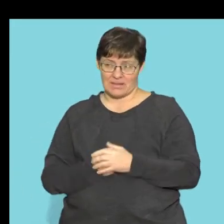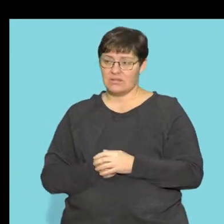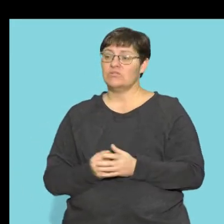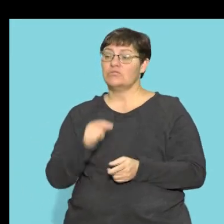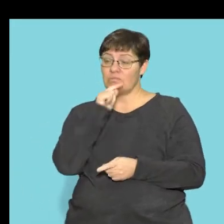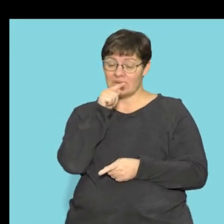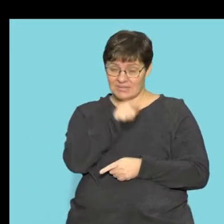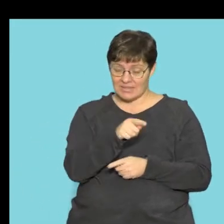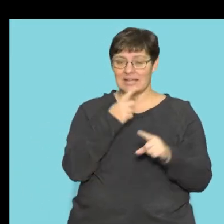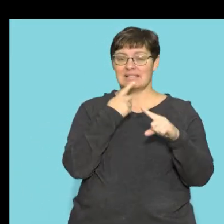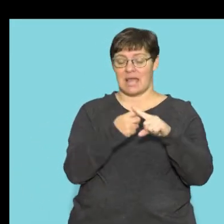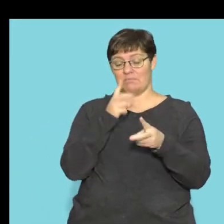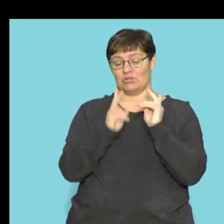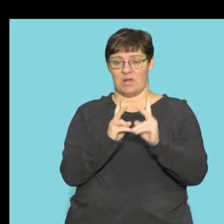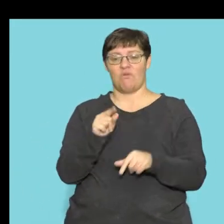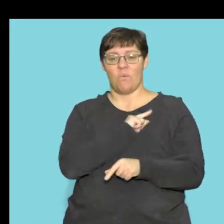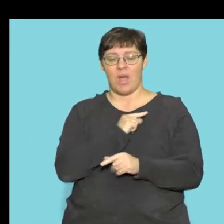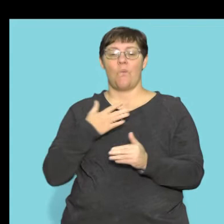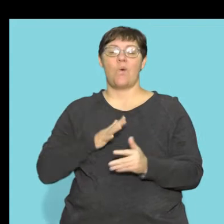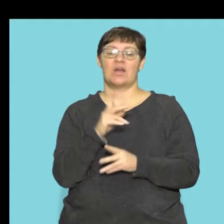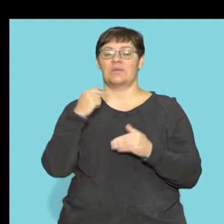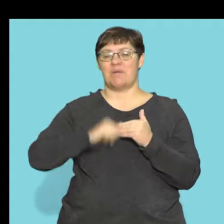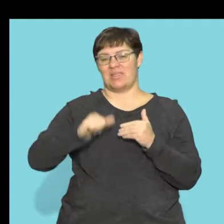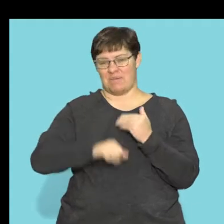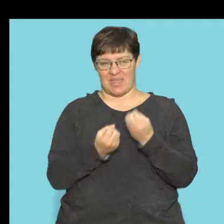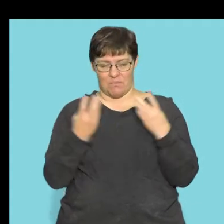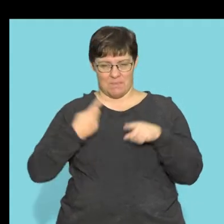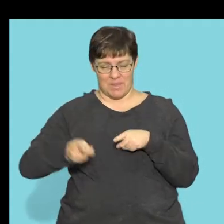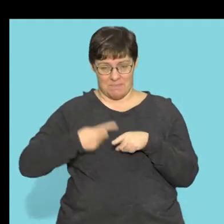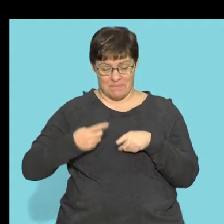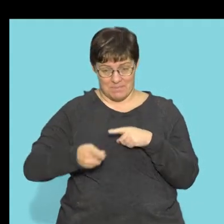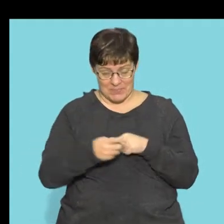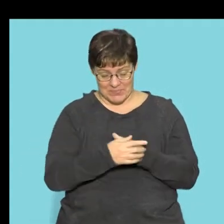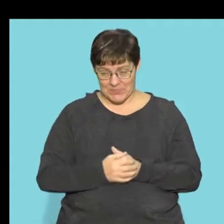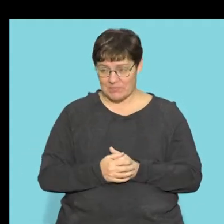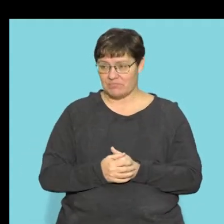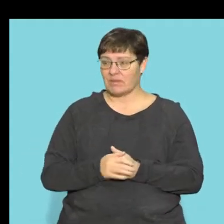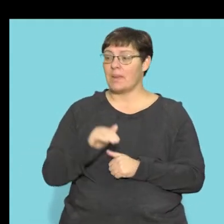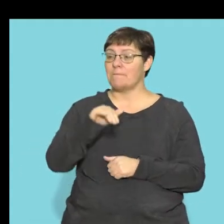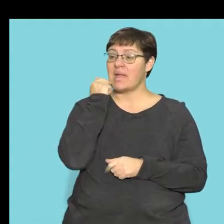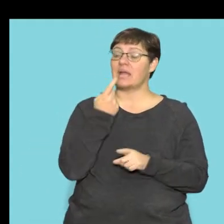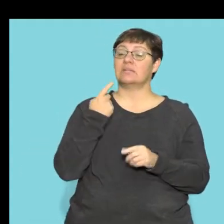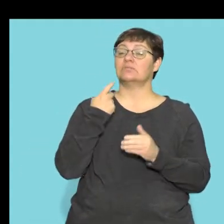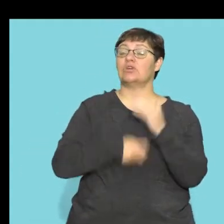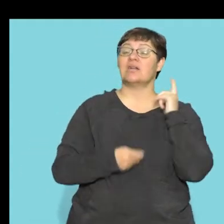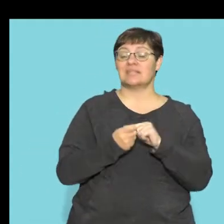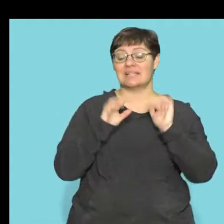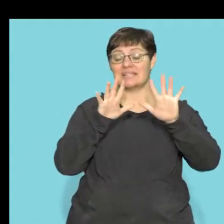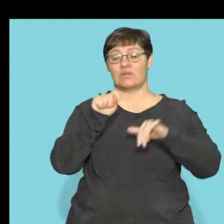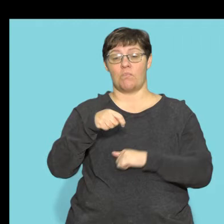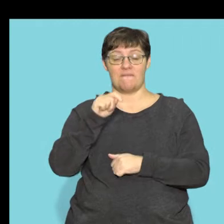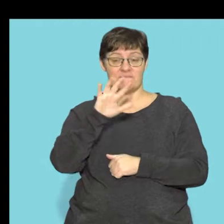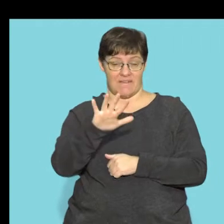6 years, we're going to multiply this by 12 in order to get how many months he's paying this for. The bank then charges